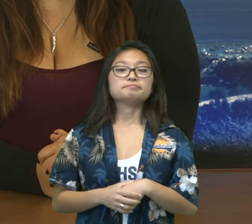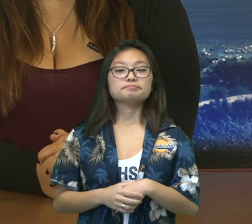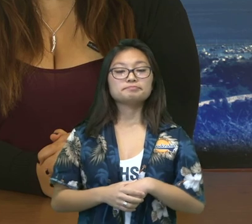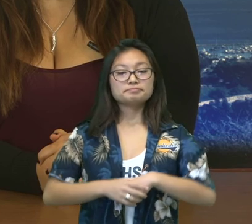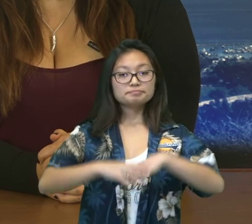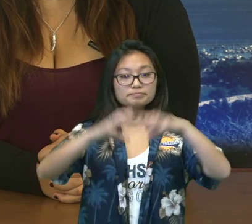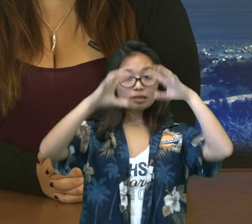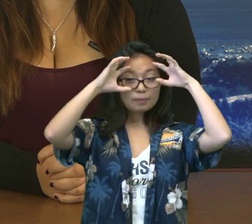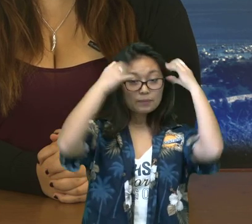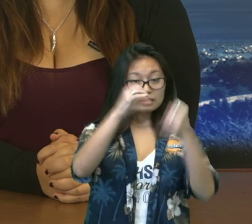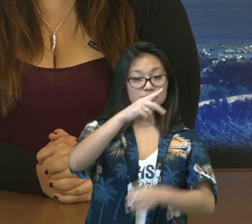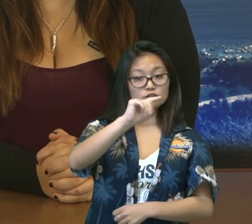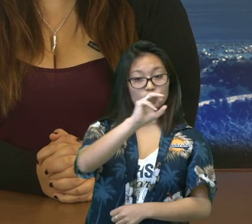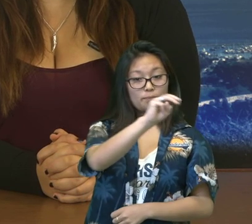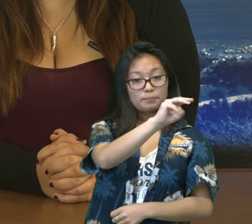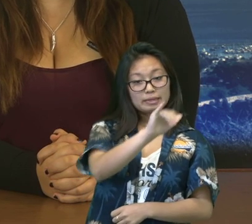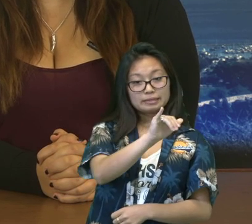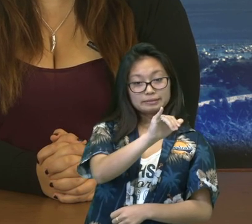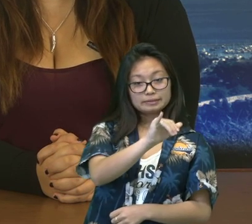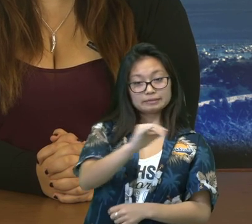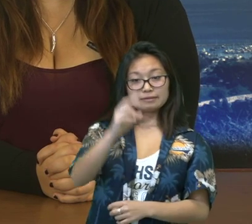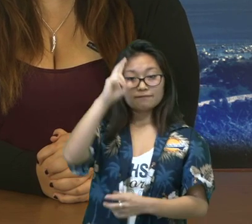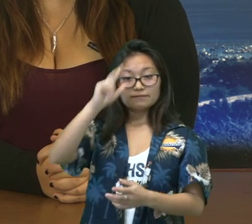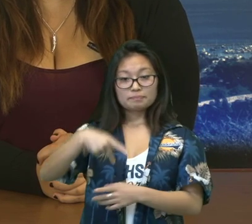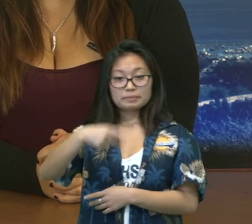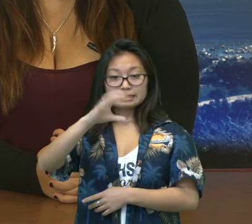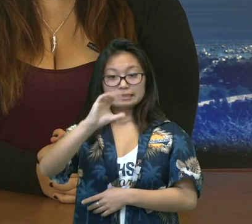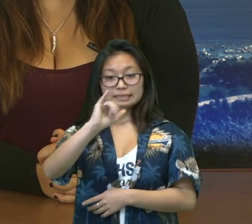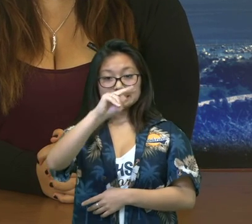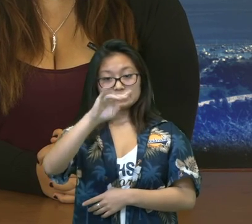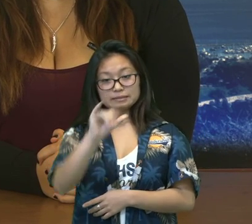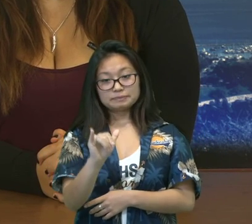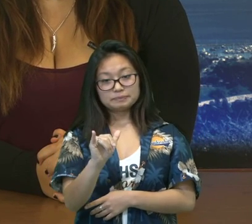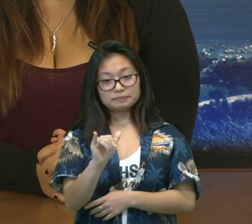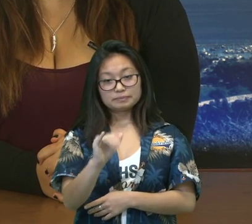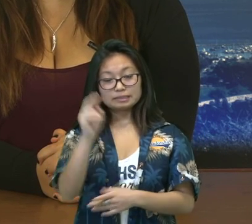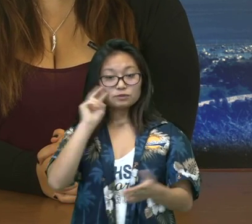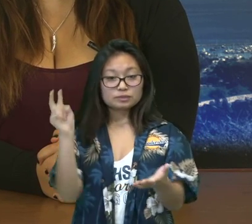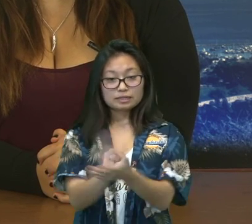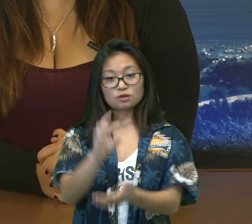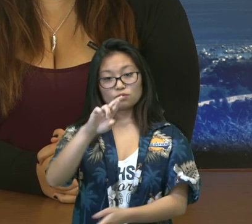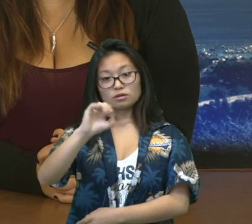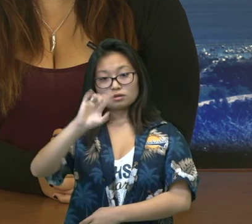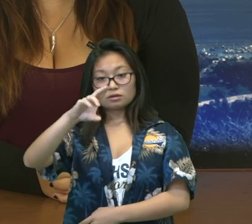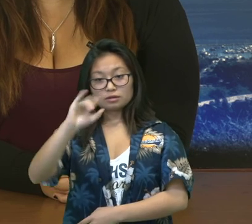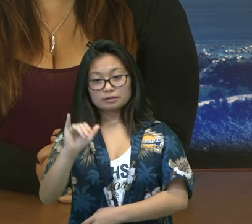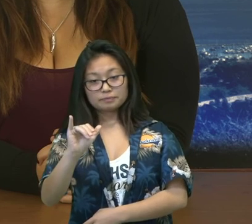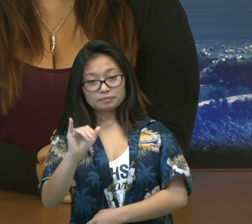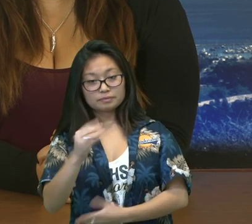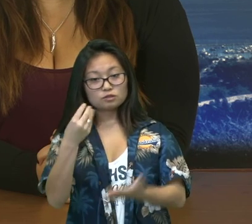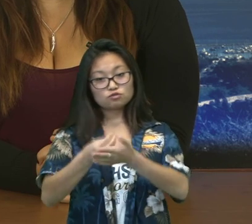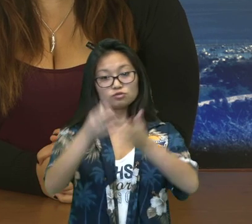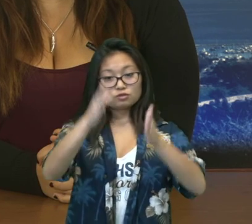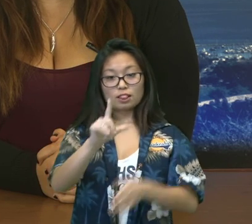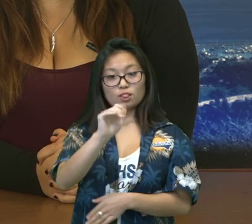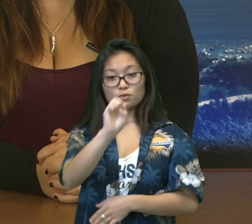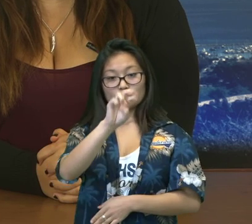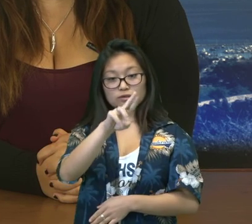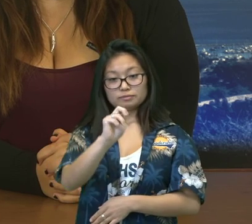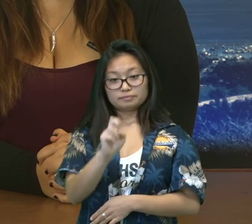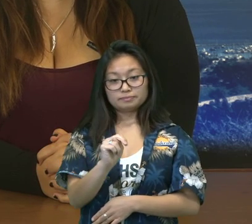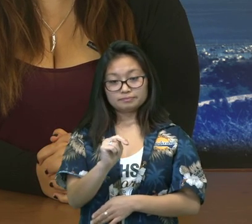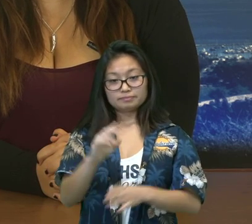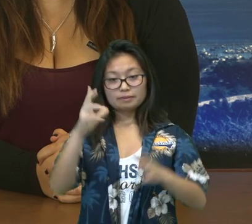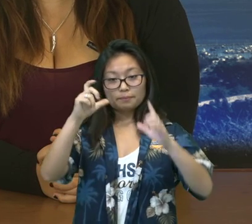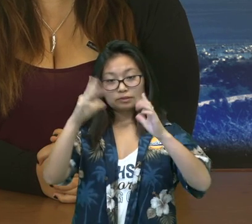2016-2017 year are President Tommy Johnson, Vice President Cindy Diaz, Secretary Rocky Yusaka, Treasurer Lauren